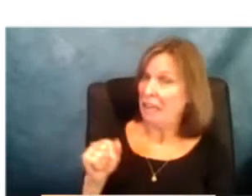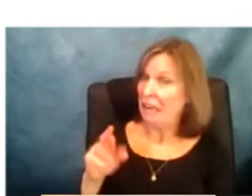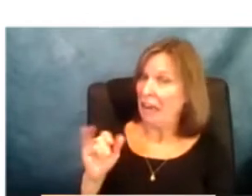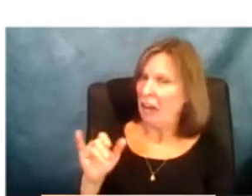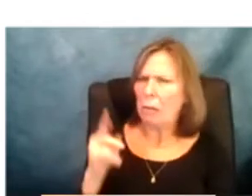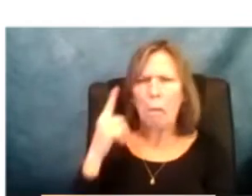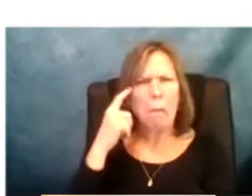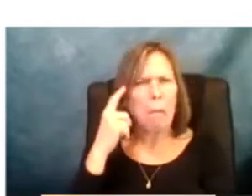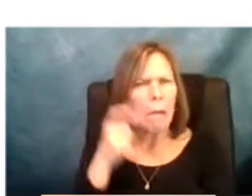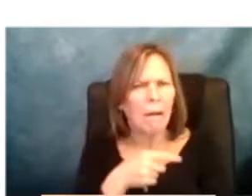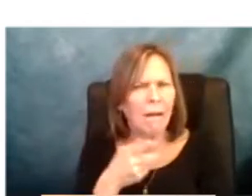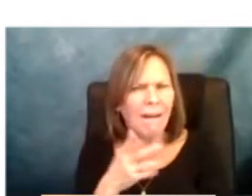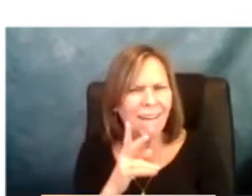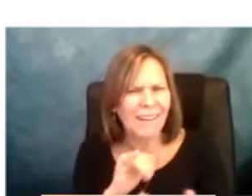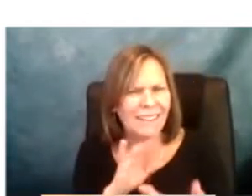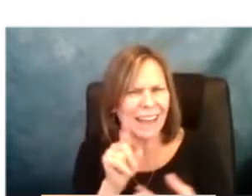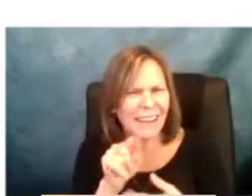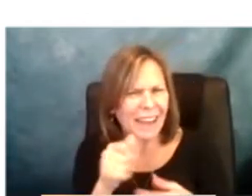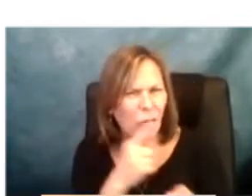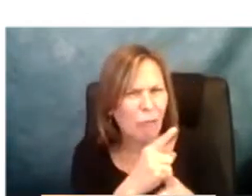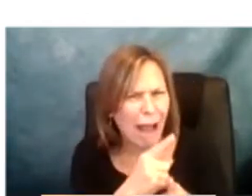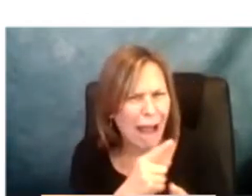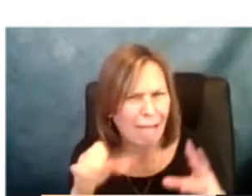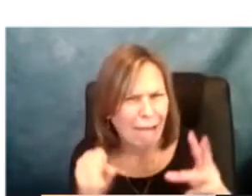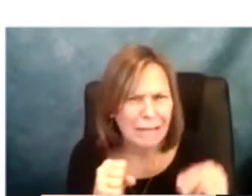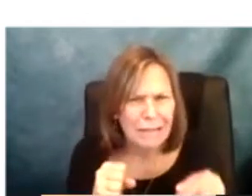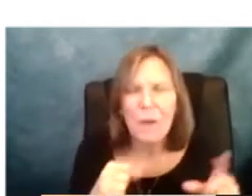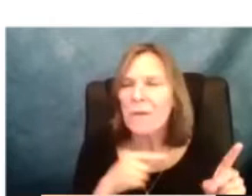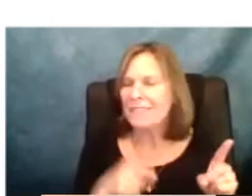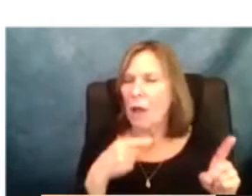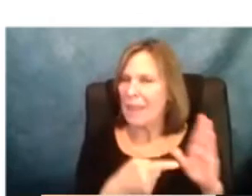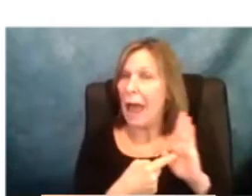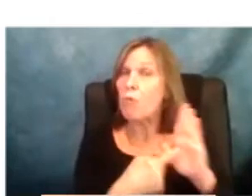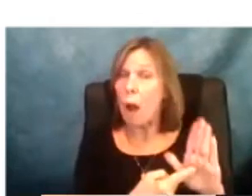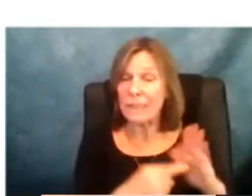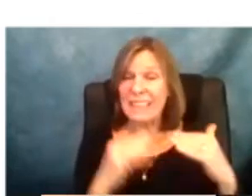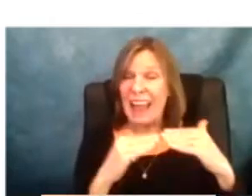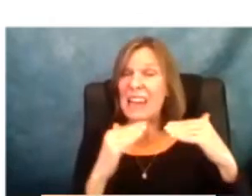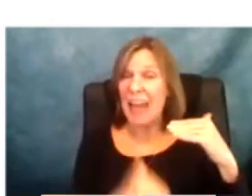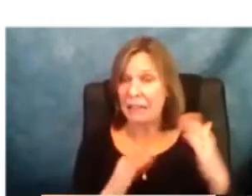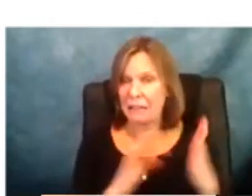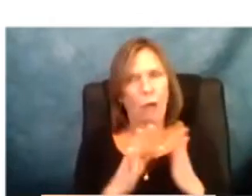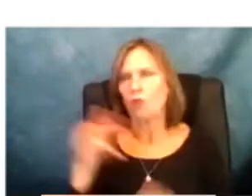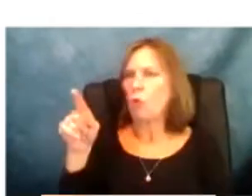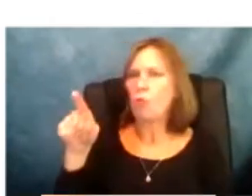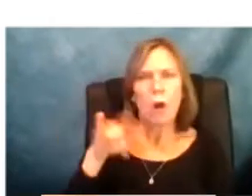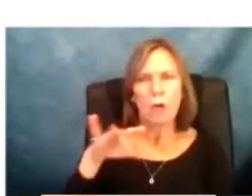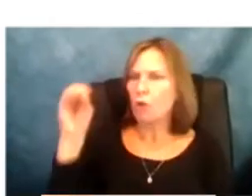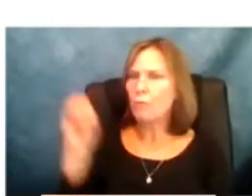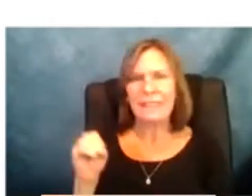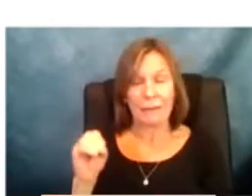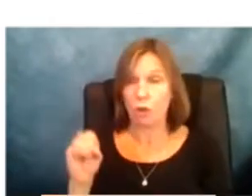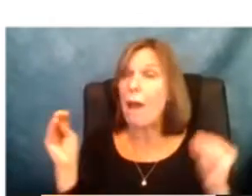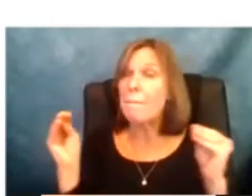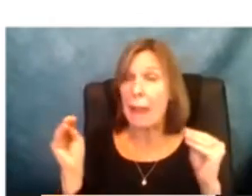to think about these data is that, in fact, these represent an undercount. So 100% there have been more deaths and